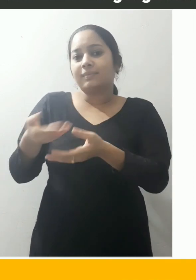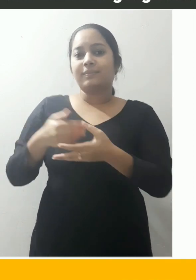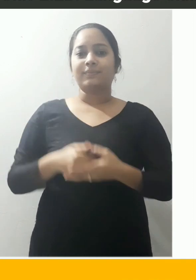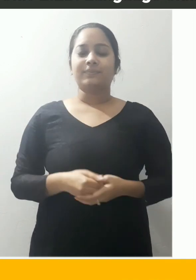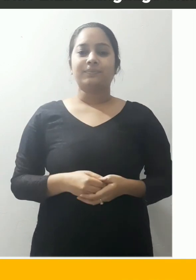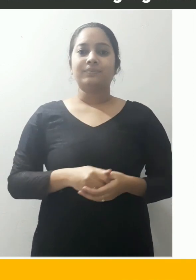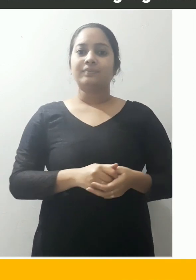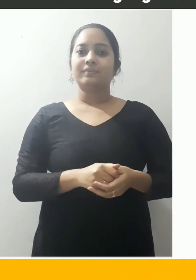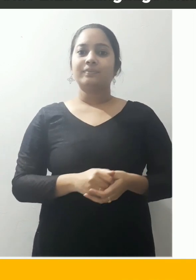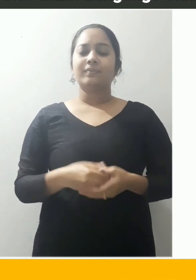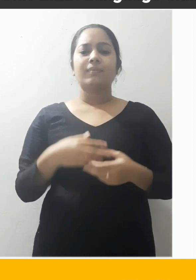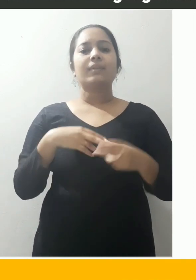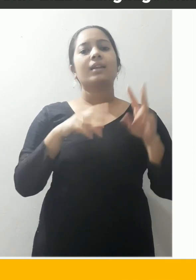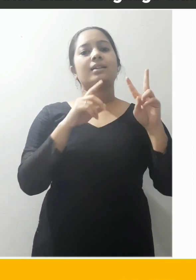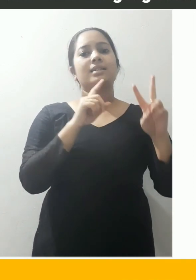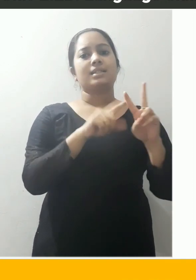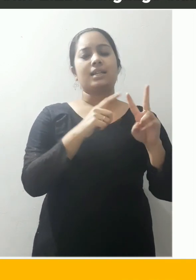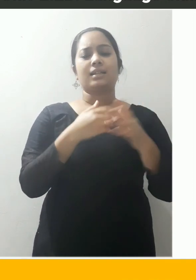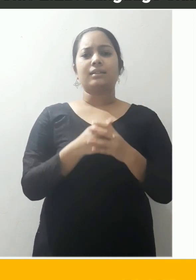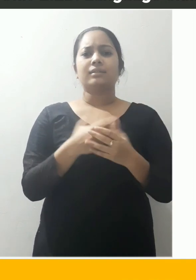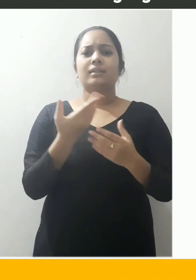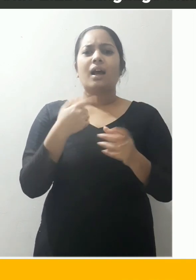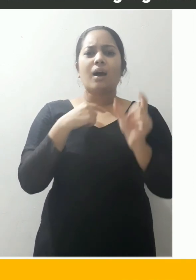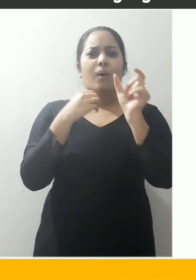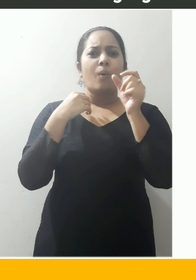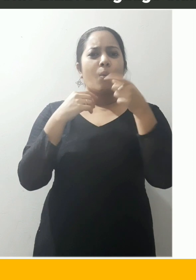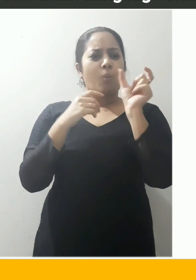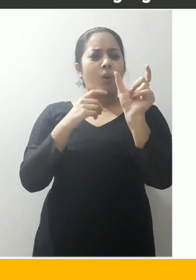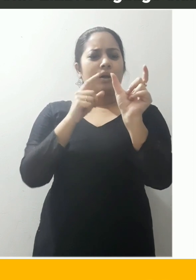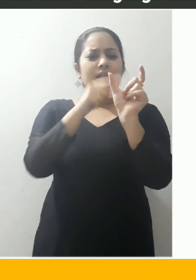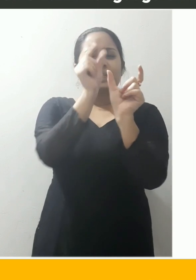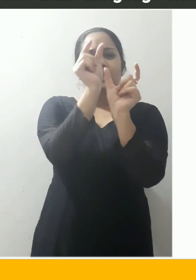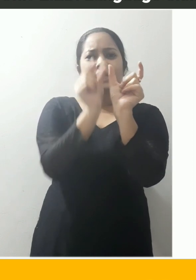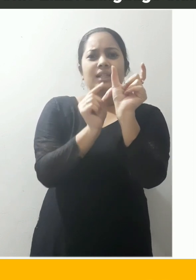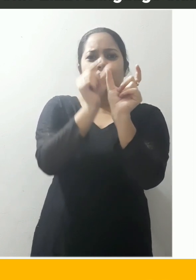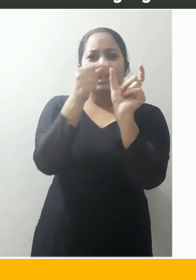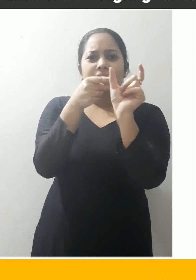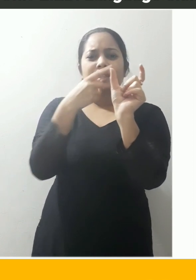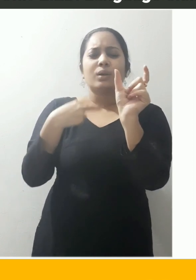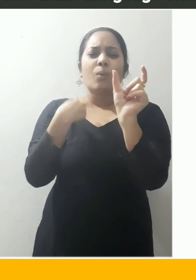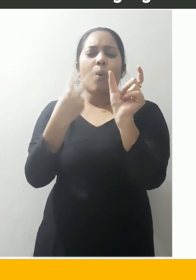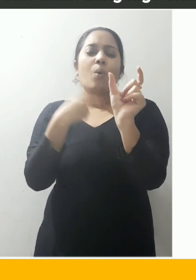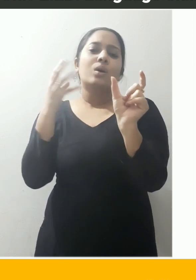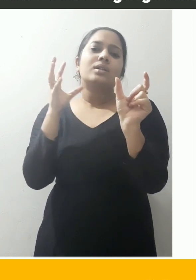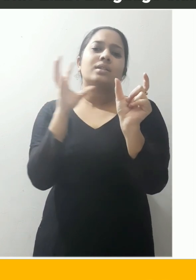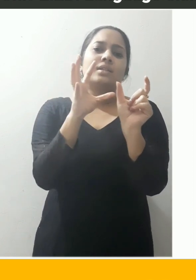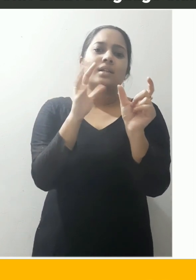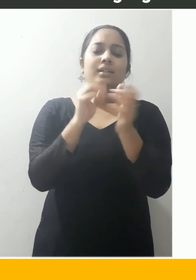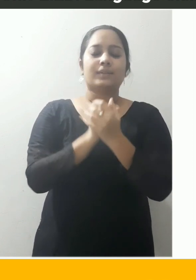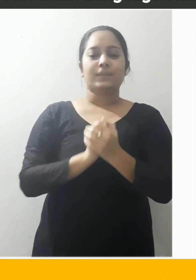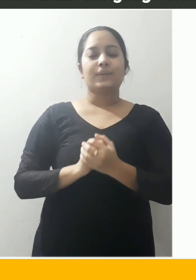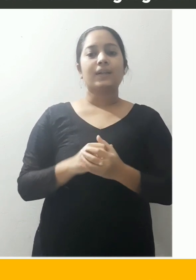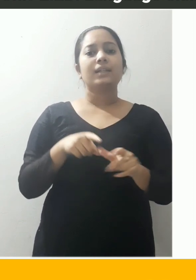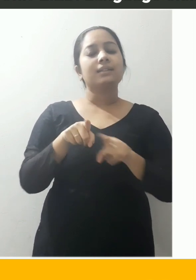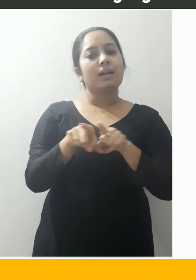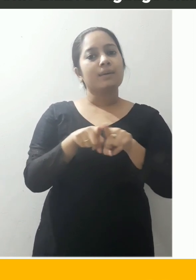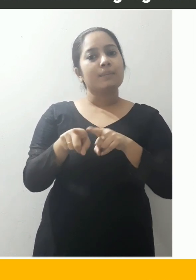Number 2. Stress on the last syllable. Most 2-syllable verbs.